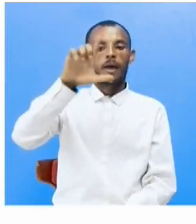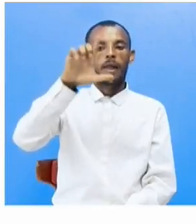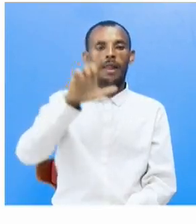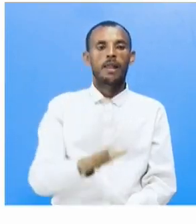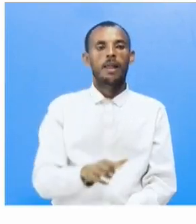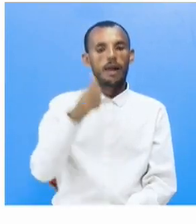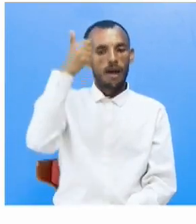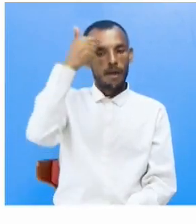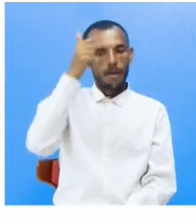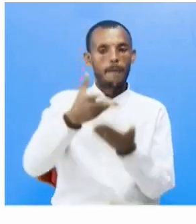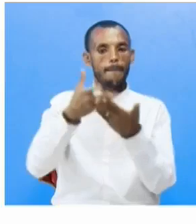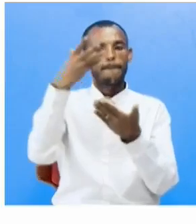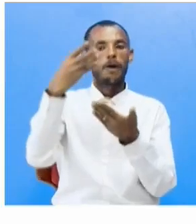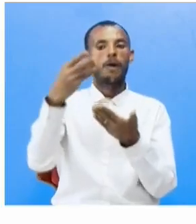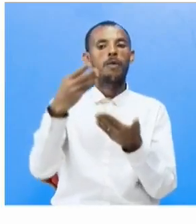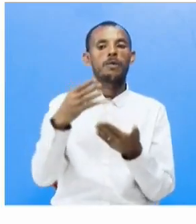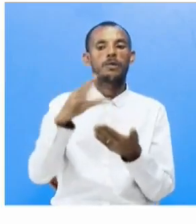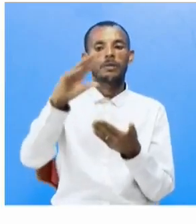bought